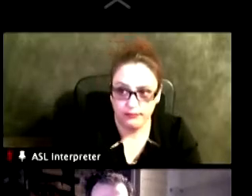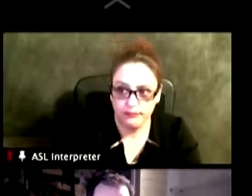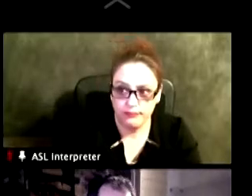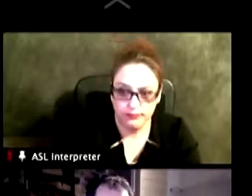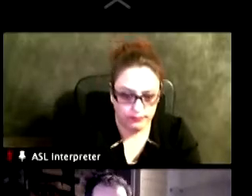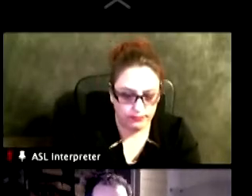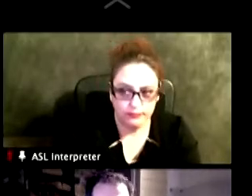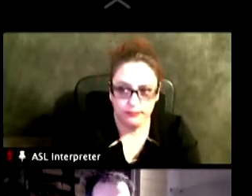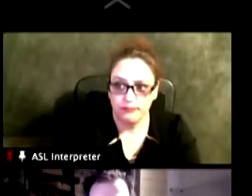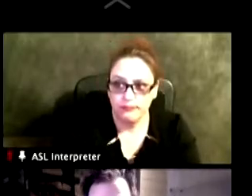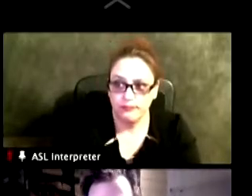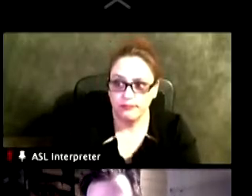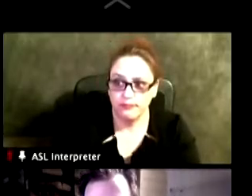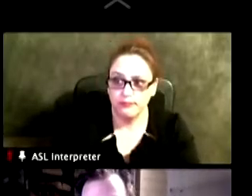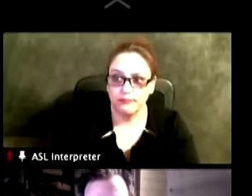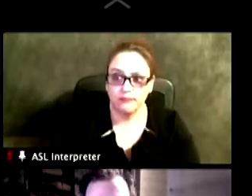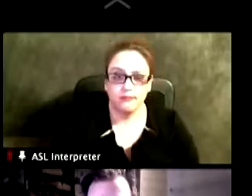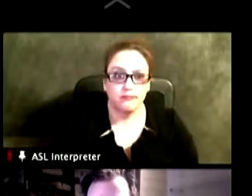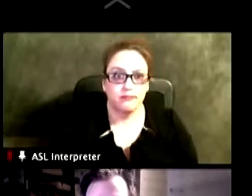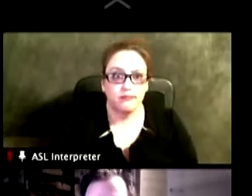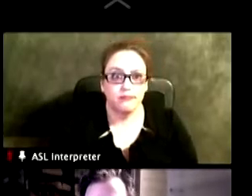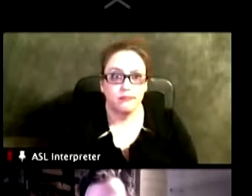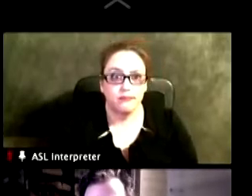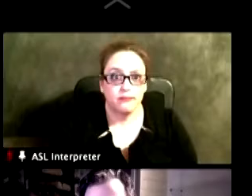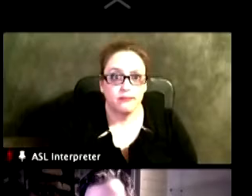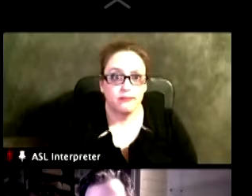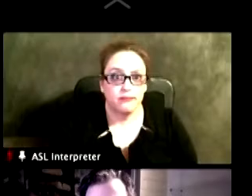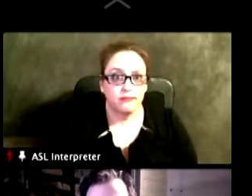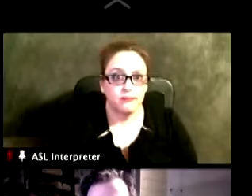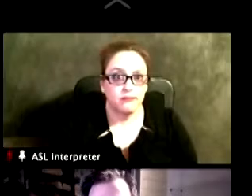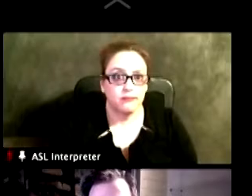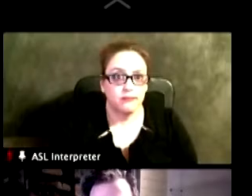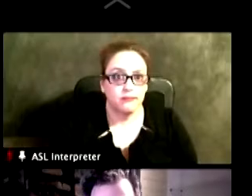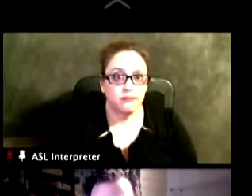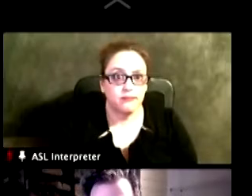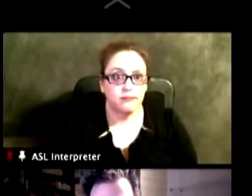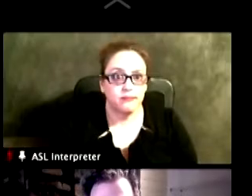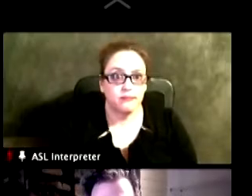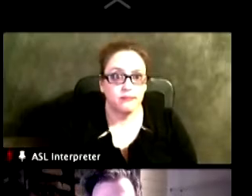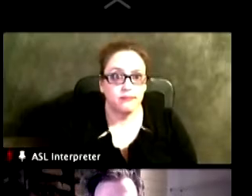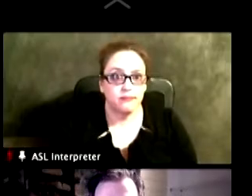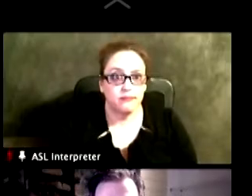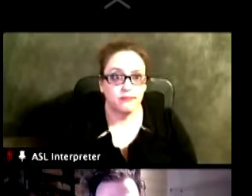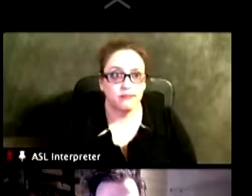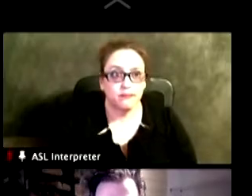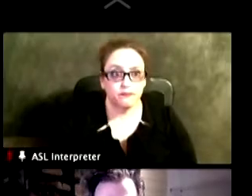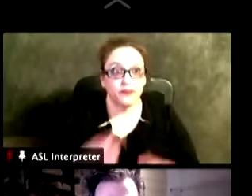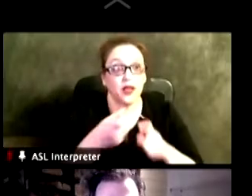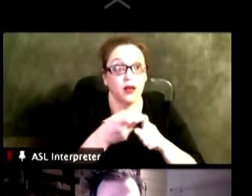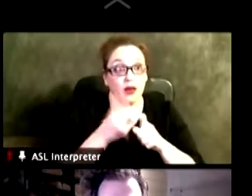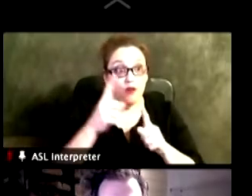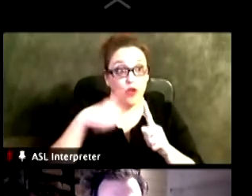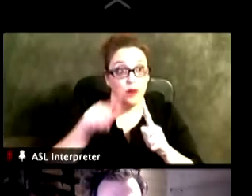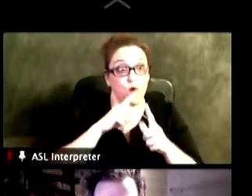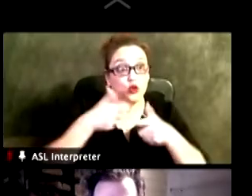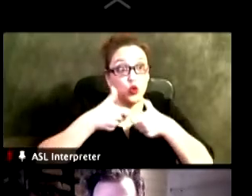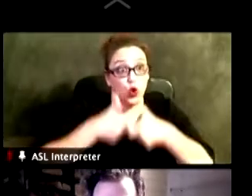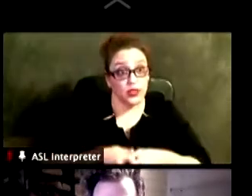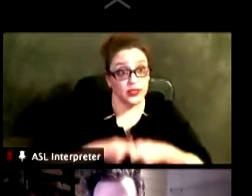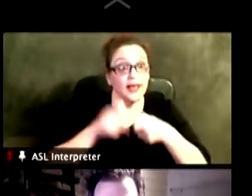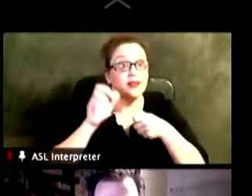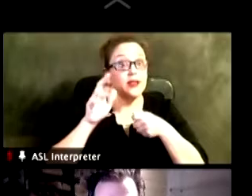let you know that for those who have been texting or using the web, we would love to hear some general comments about your experiences with SLCPD